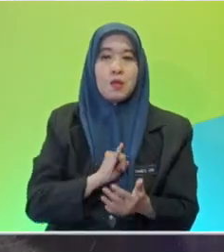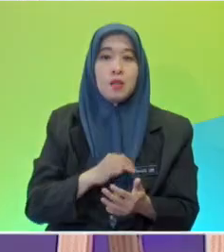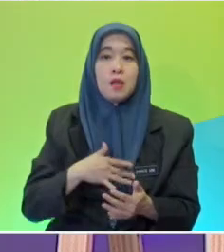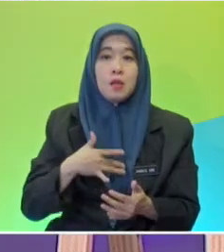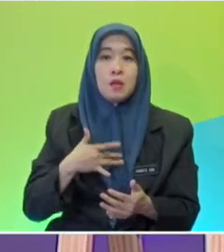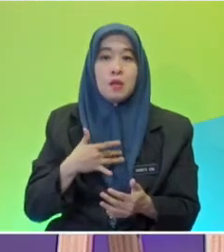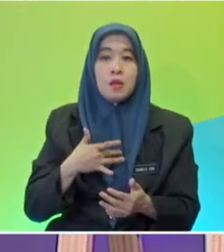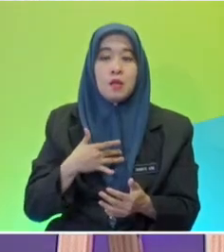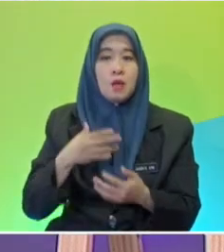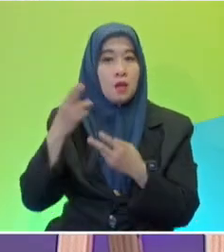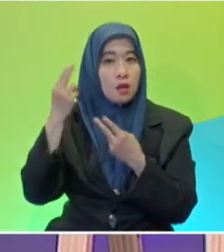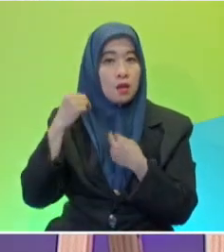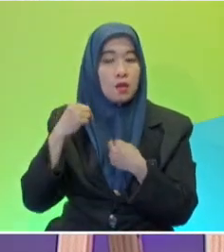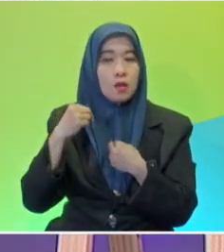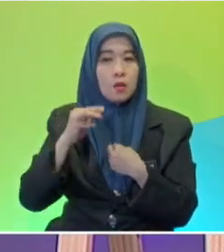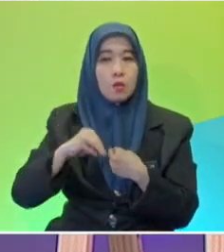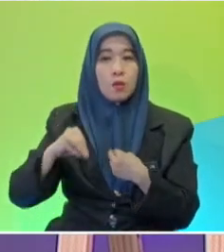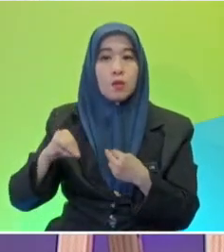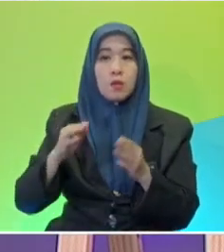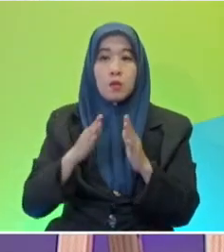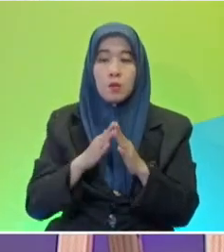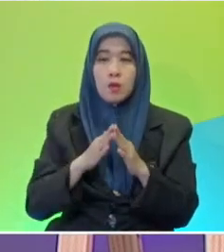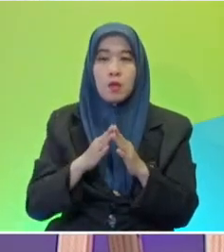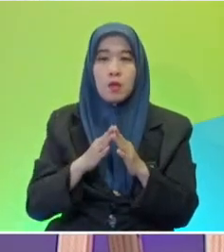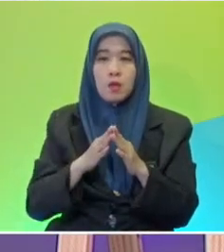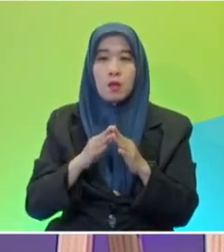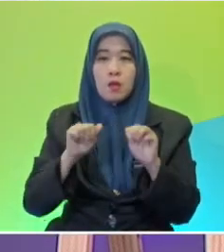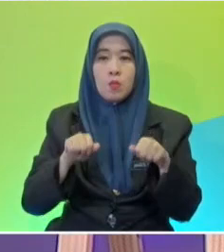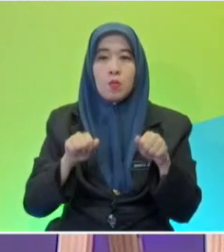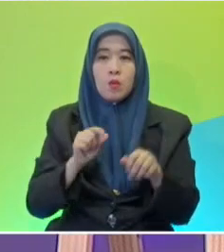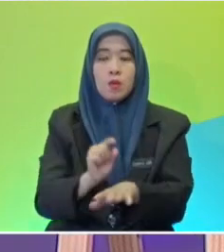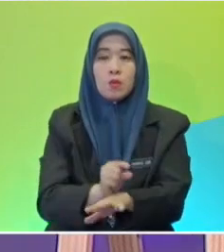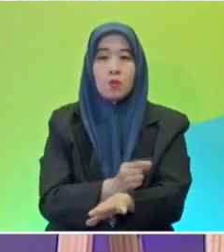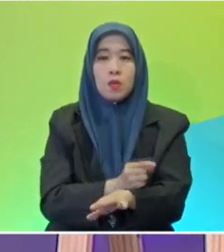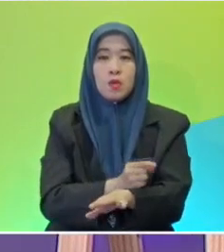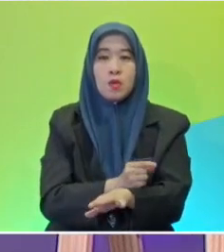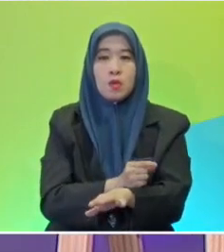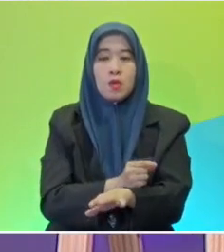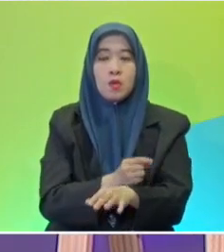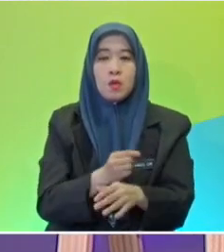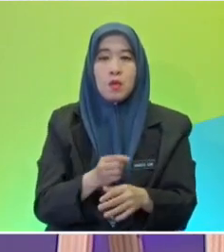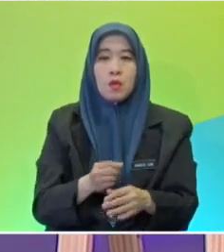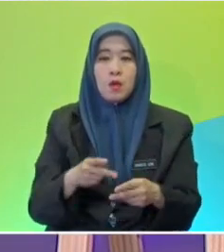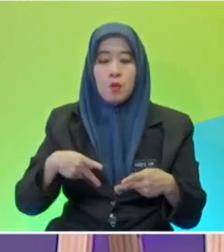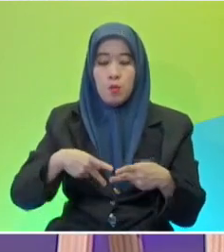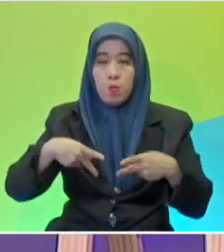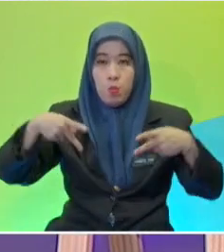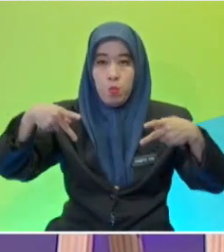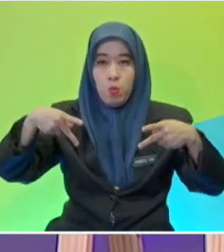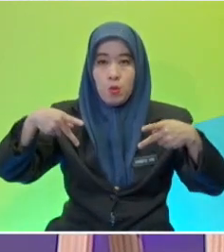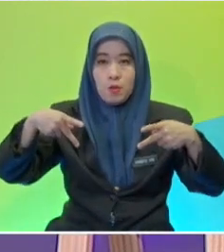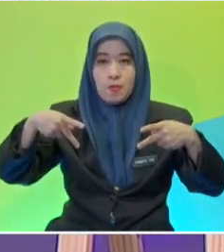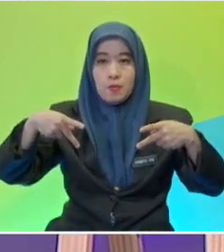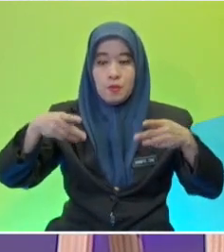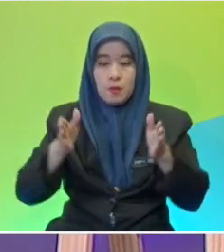home. You can try out to plant these seedlings at home. You can use a clear pot, or maybe you can take a clear transparent cup